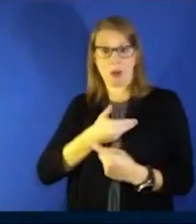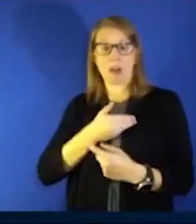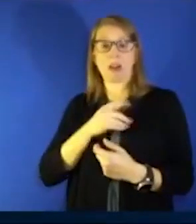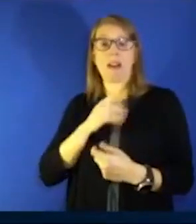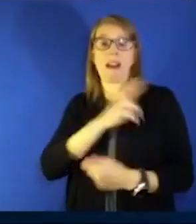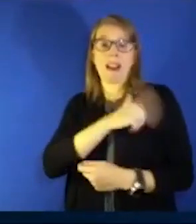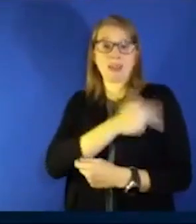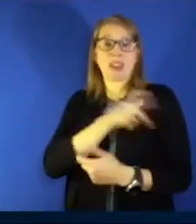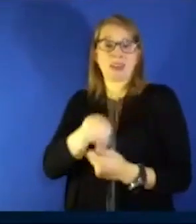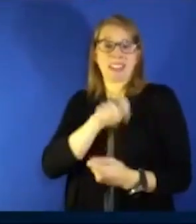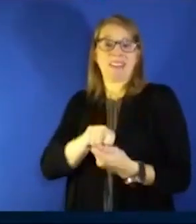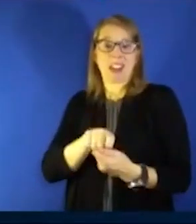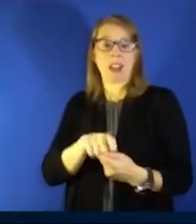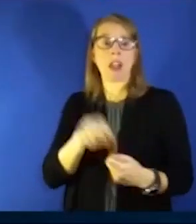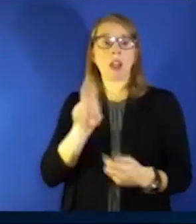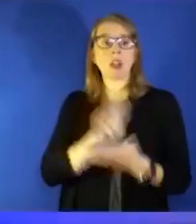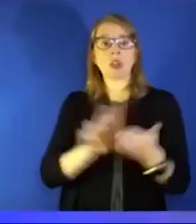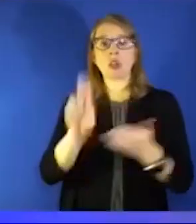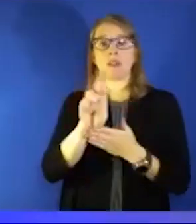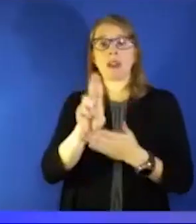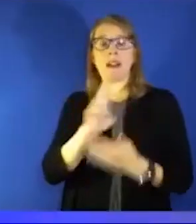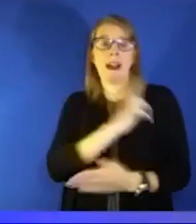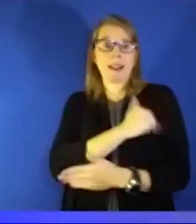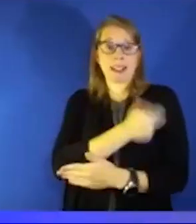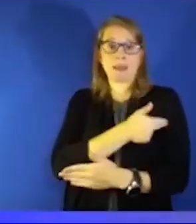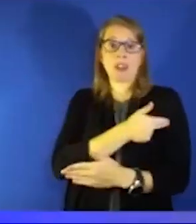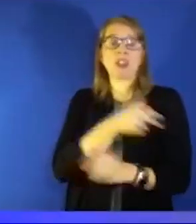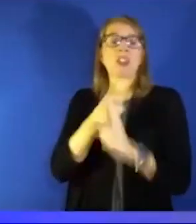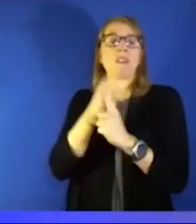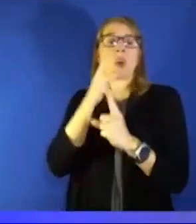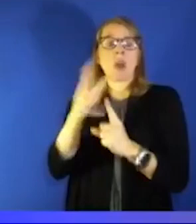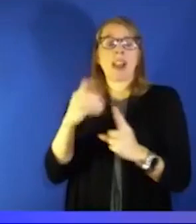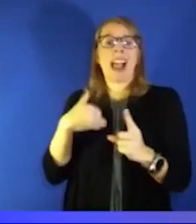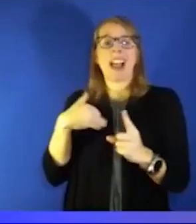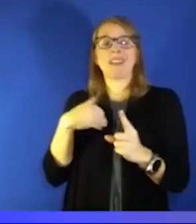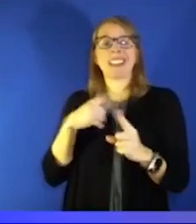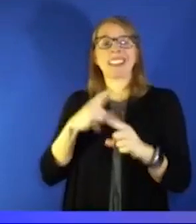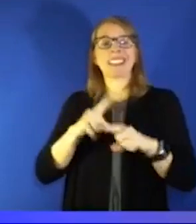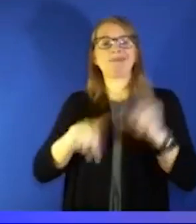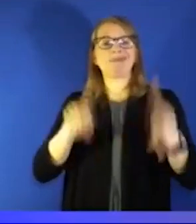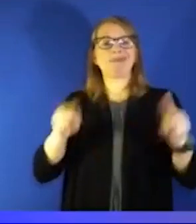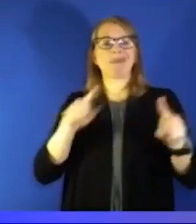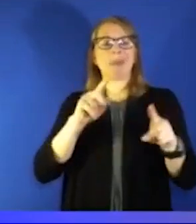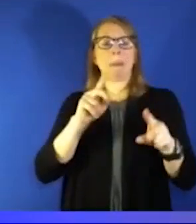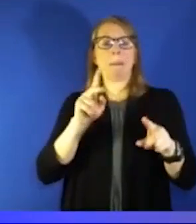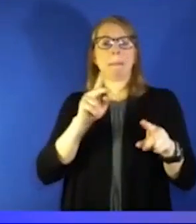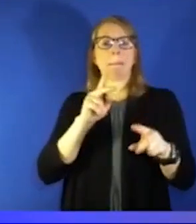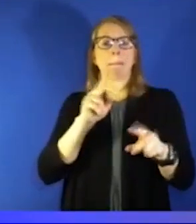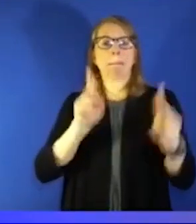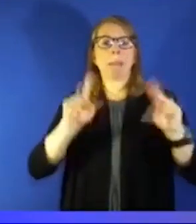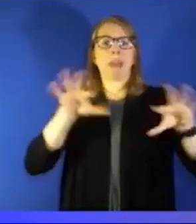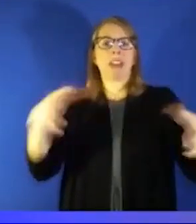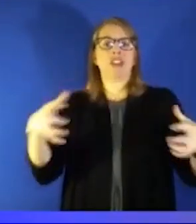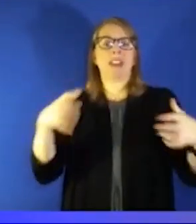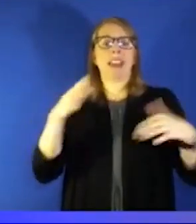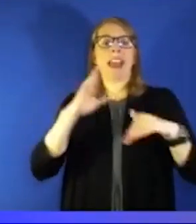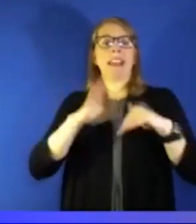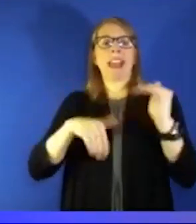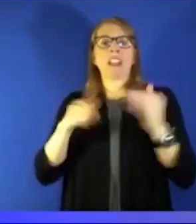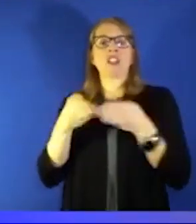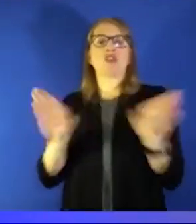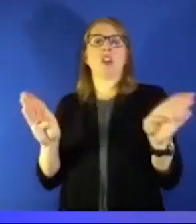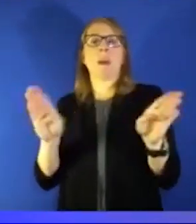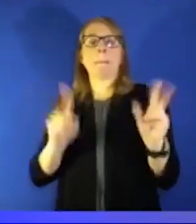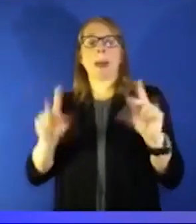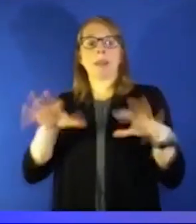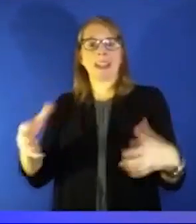at a university hospital, you're going to get a much different population than the general population. So I was going to refer people to the CDC